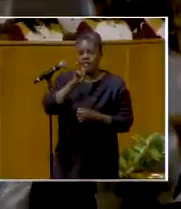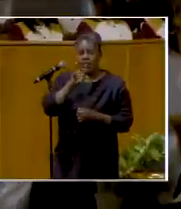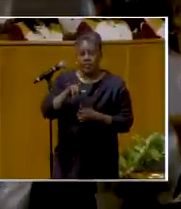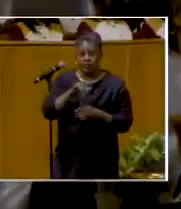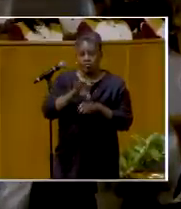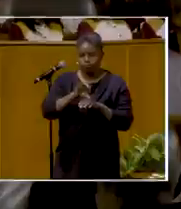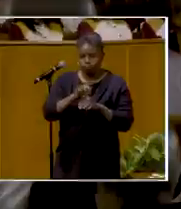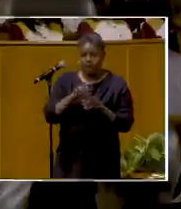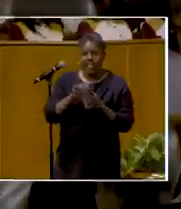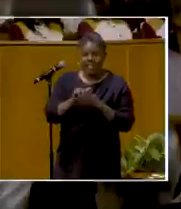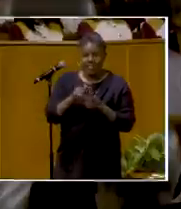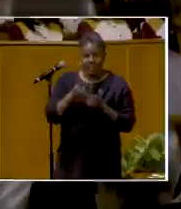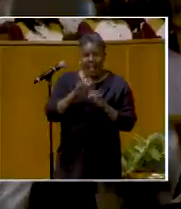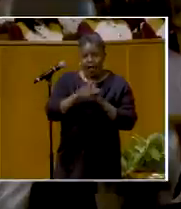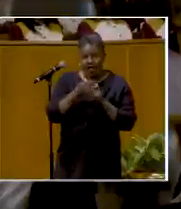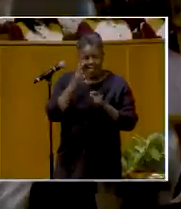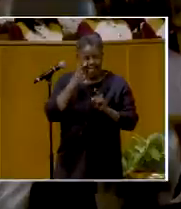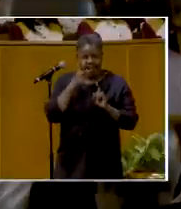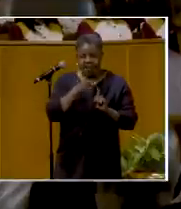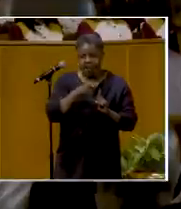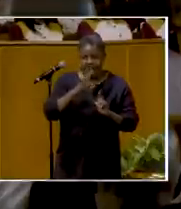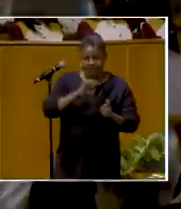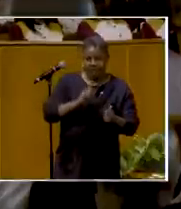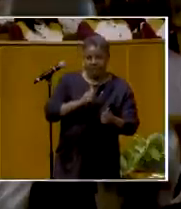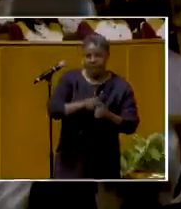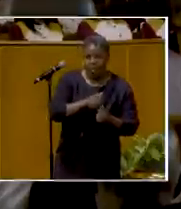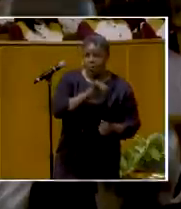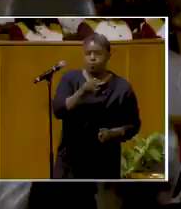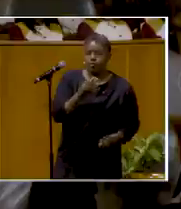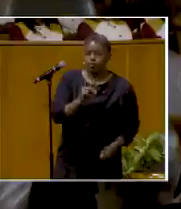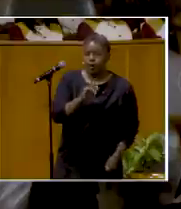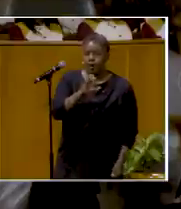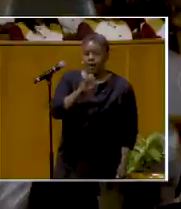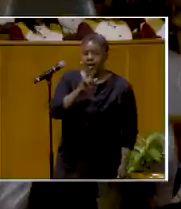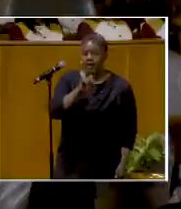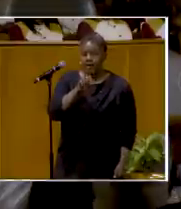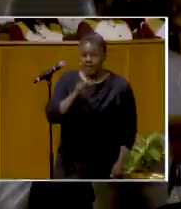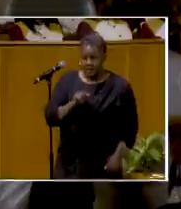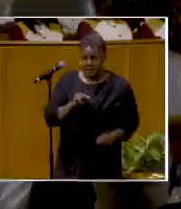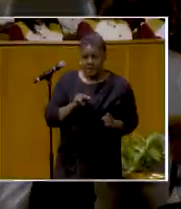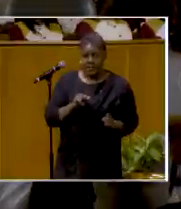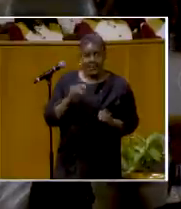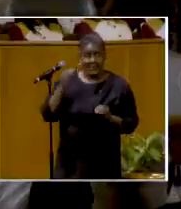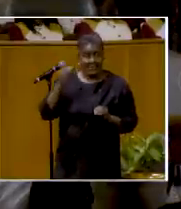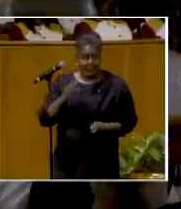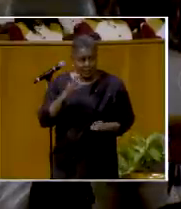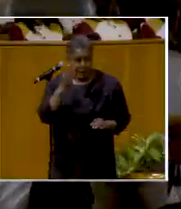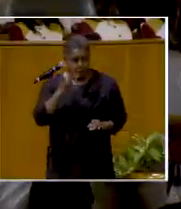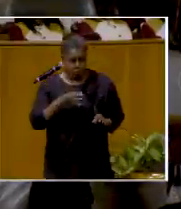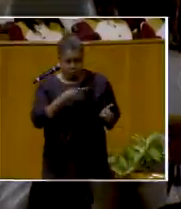a Calvinistic theological perspective. Yes, sir. Teach, Pastor West.